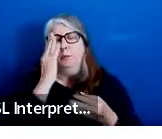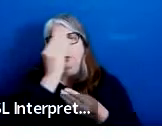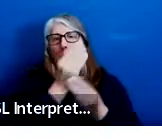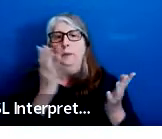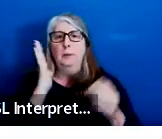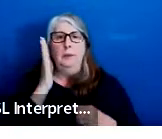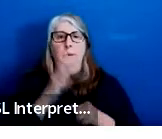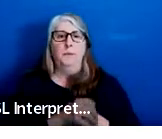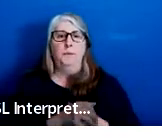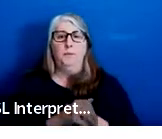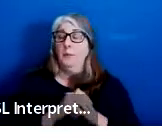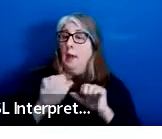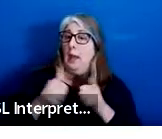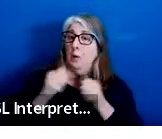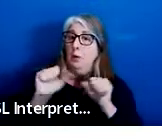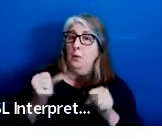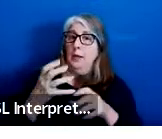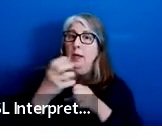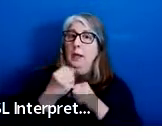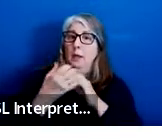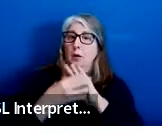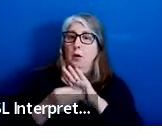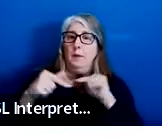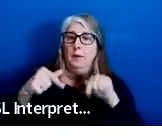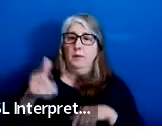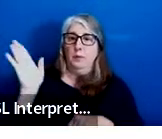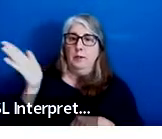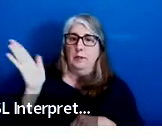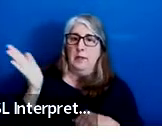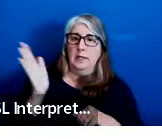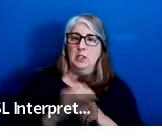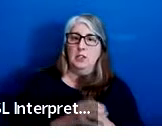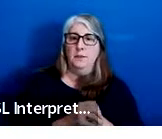How can we get a copy of this presentation?